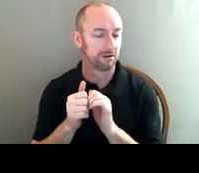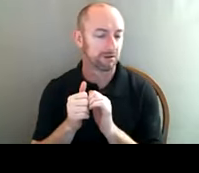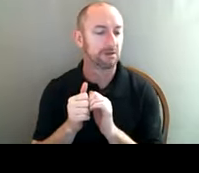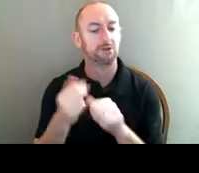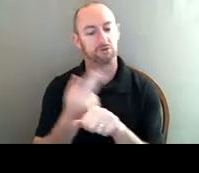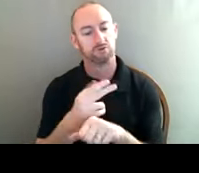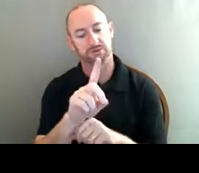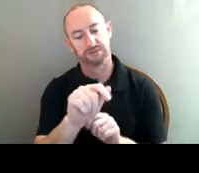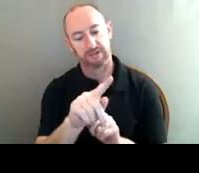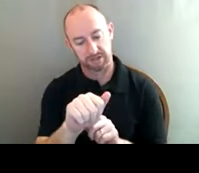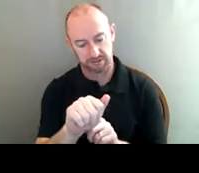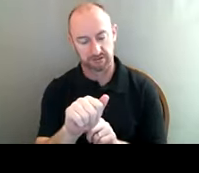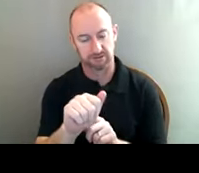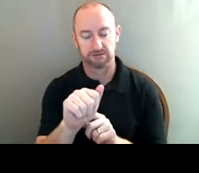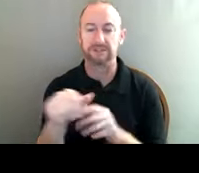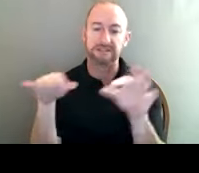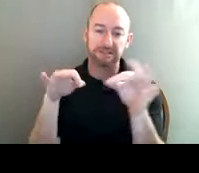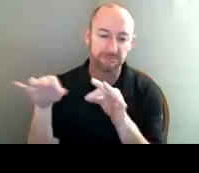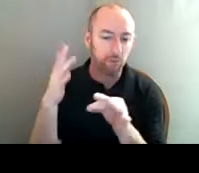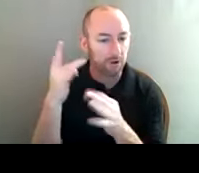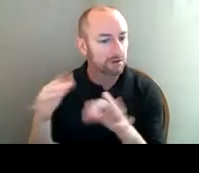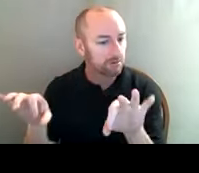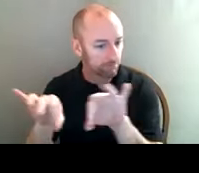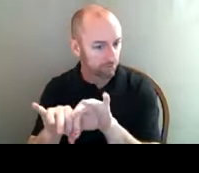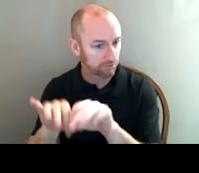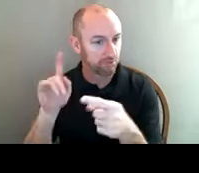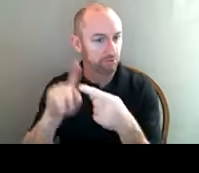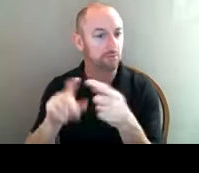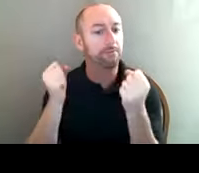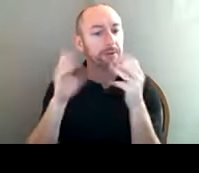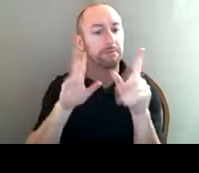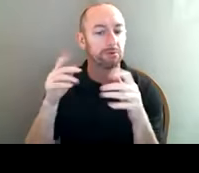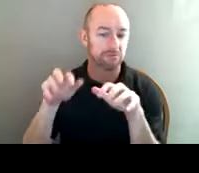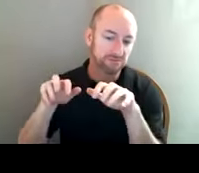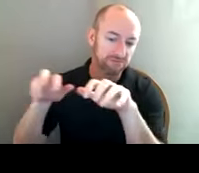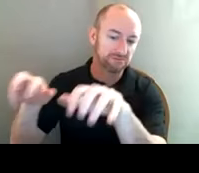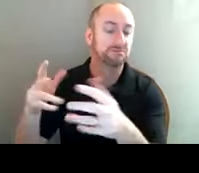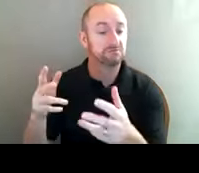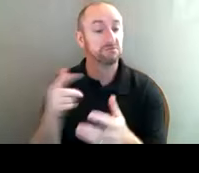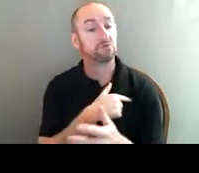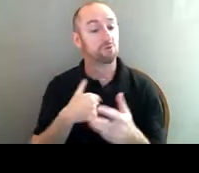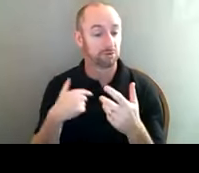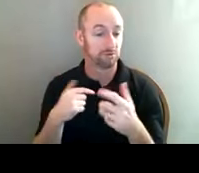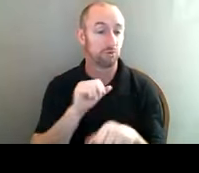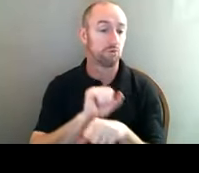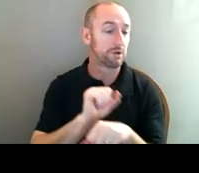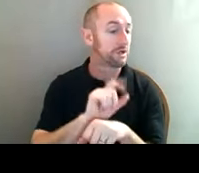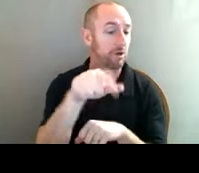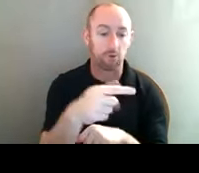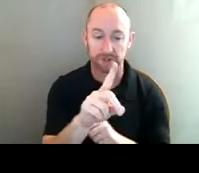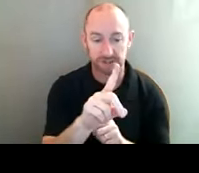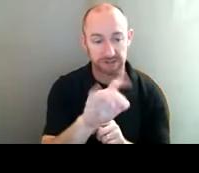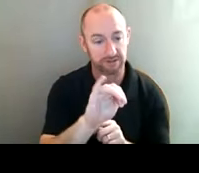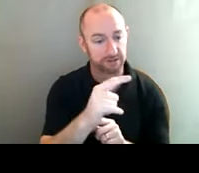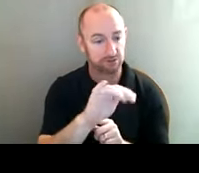data and communicate its value and its importance to a lot of people. So we were actively working not just on digital kinds of things